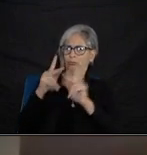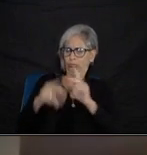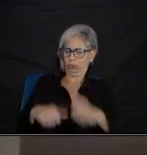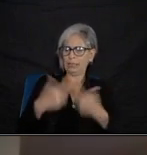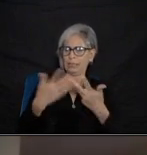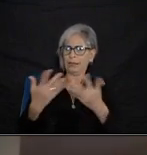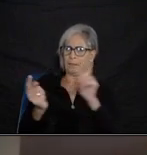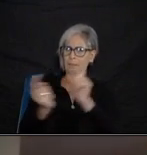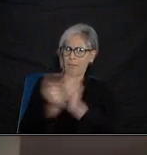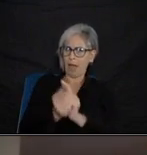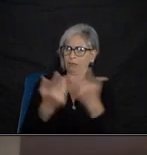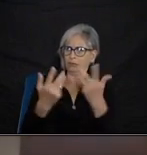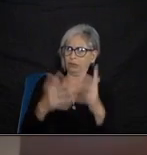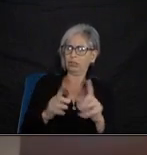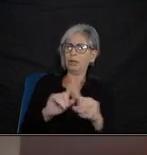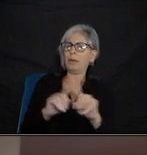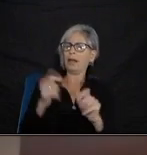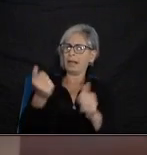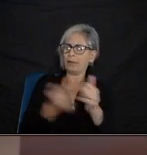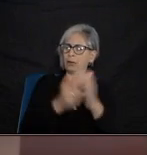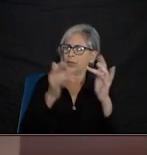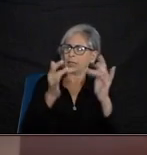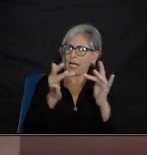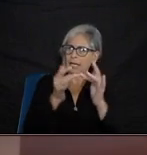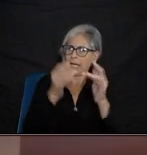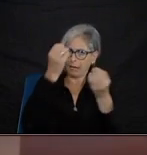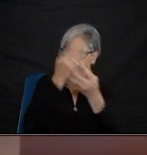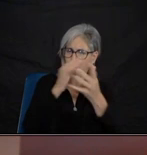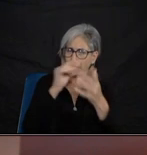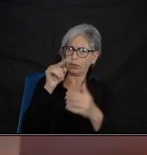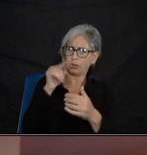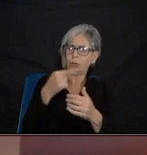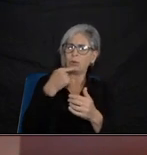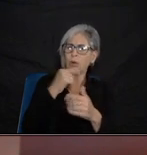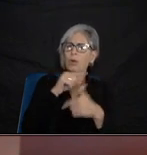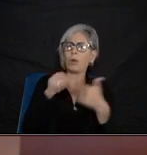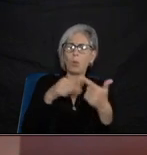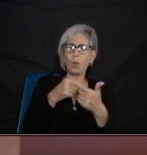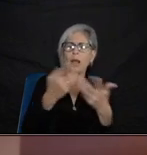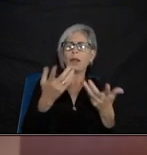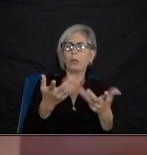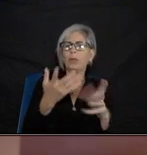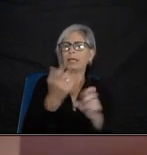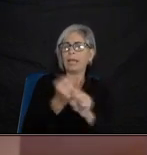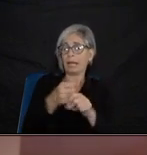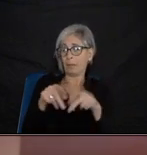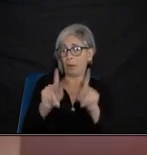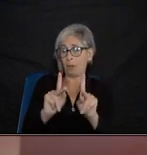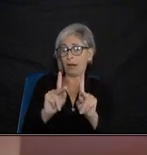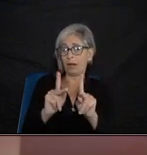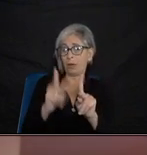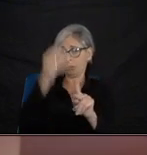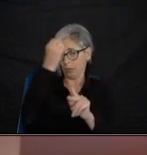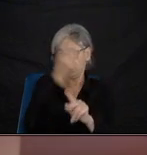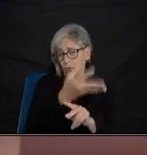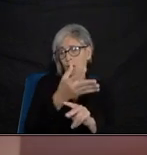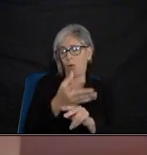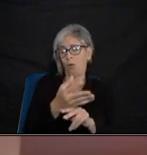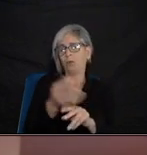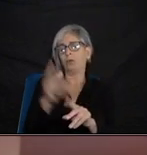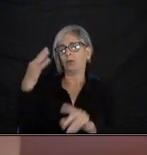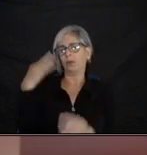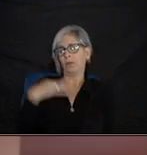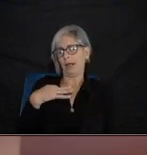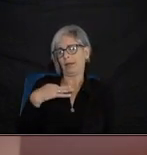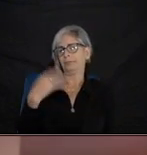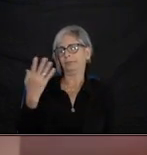you know, we have everybody. We have contact information. We have told them that we will let them know when a permit is applied for, which we have, like I